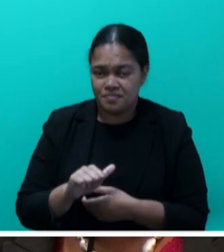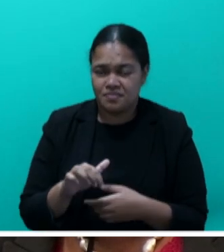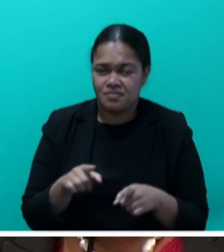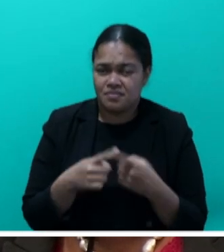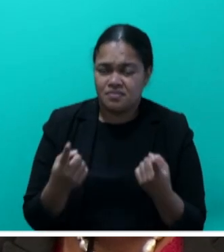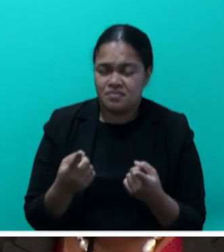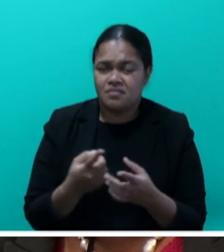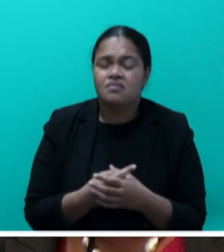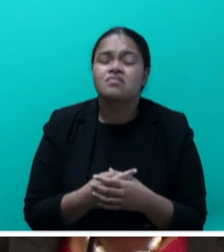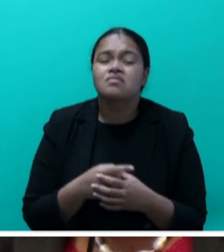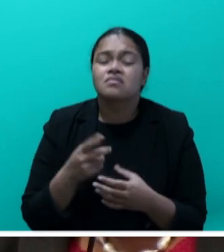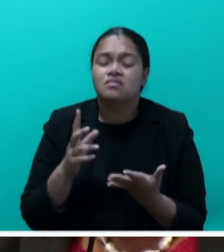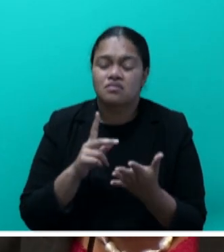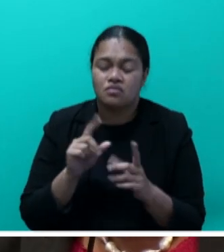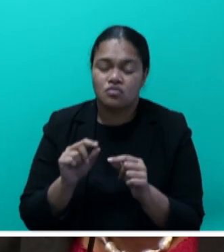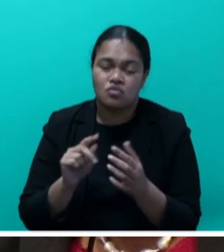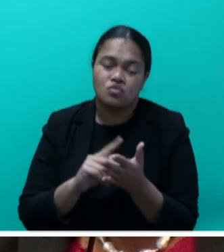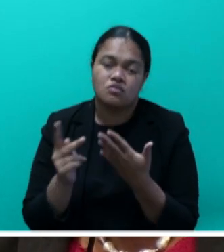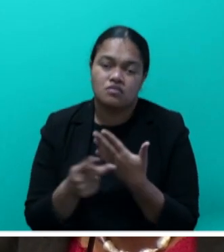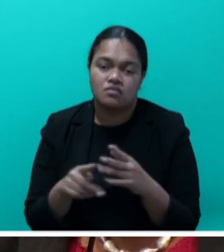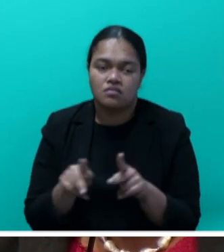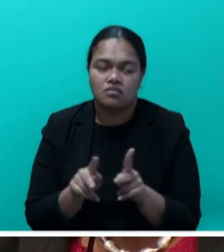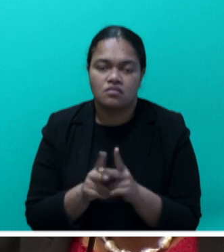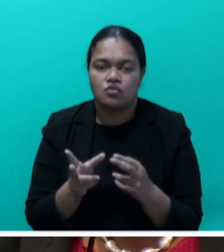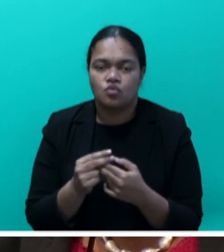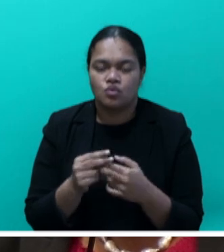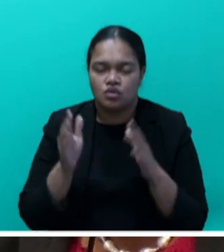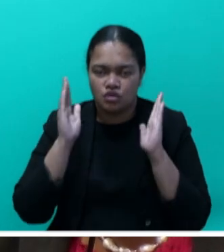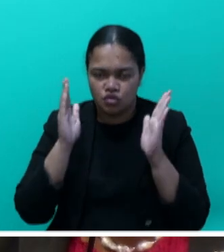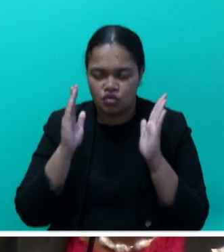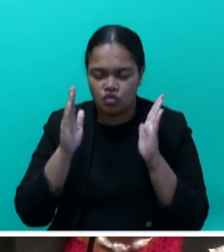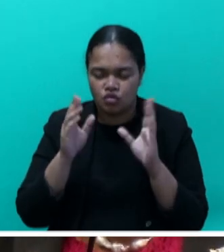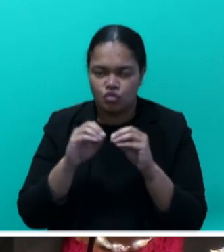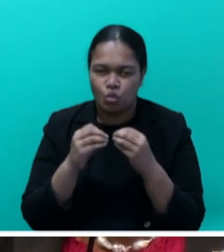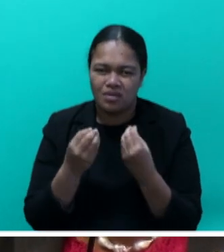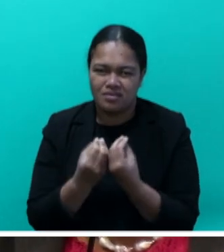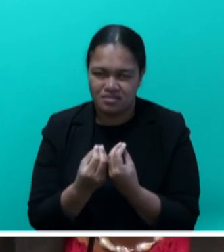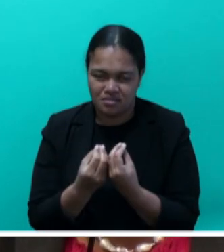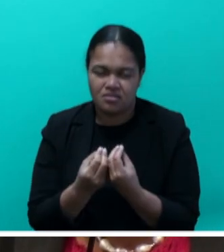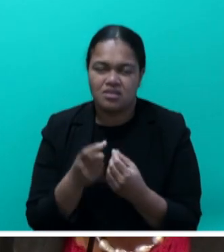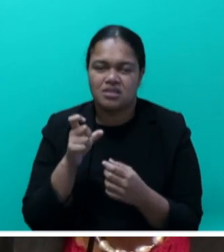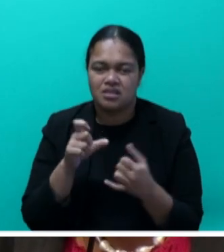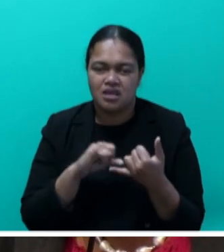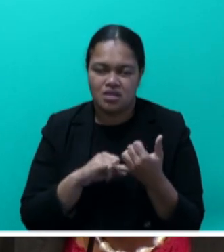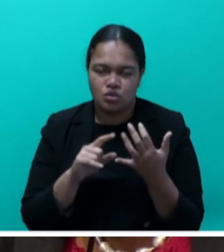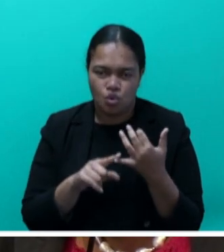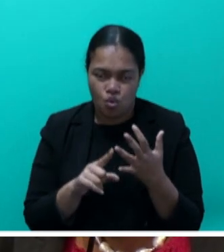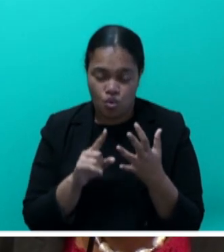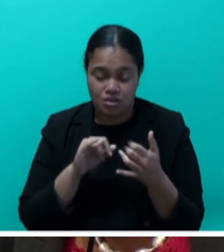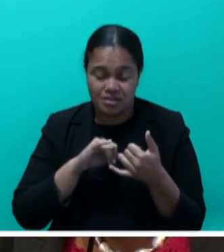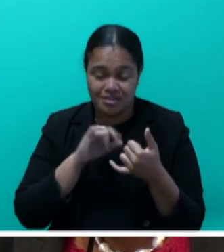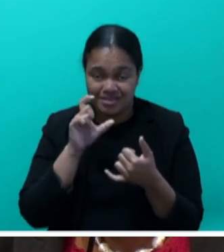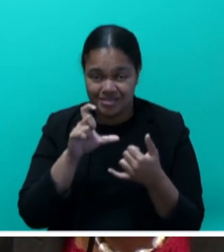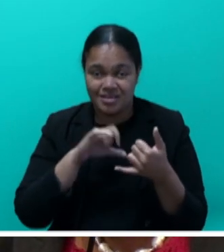and recovery programs in partnership with faith-based organizations and our CSOs. Honourable